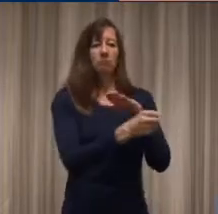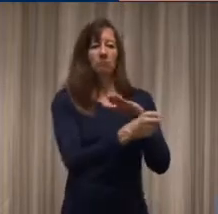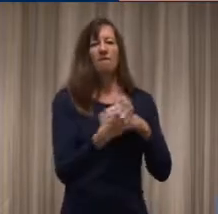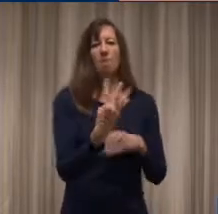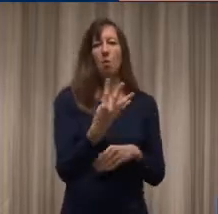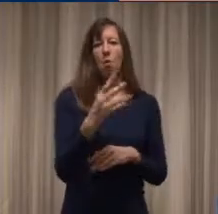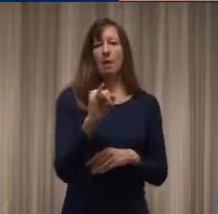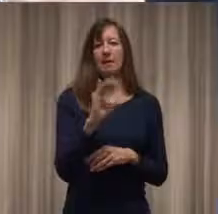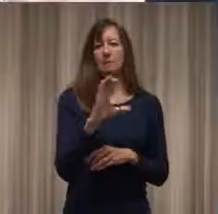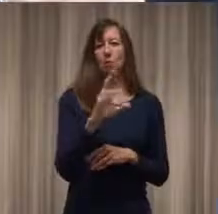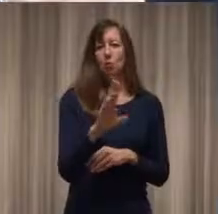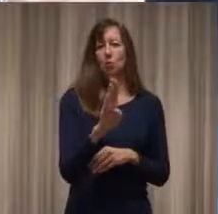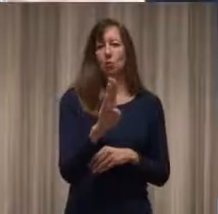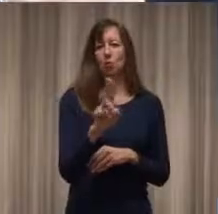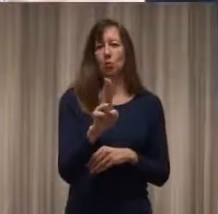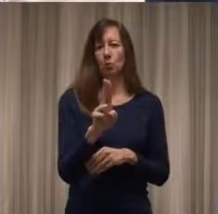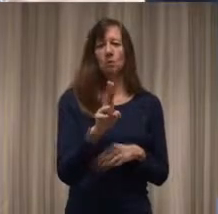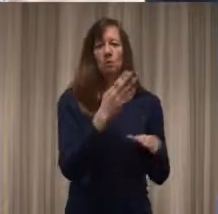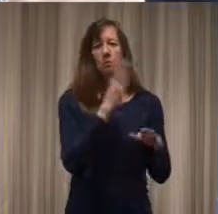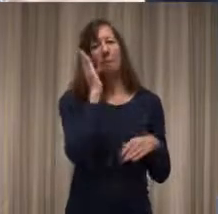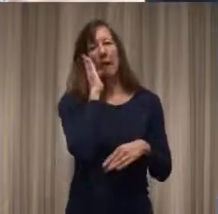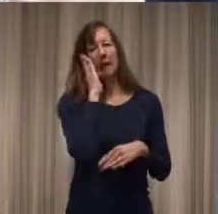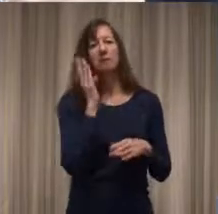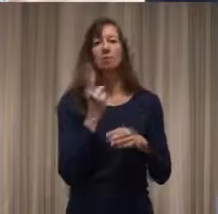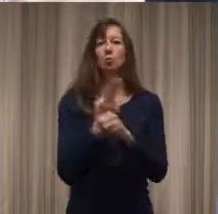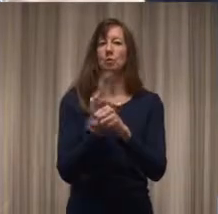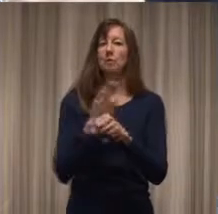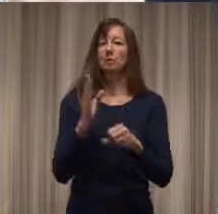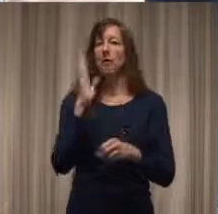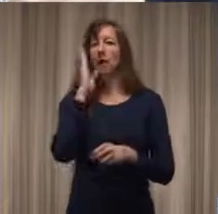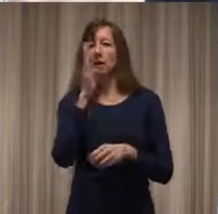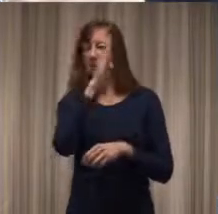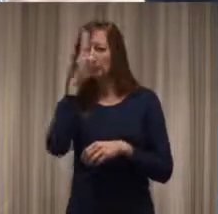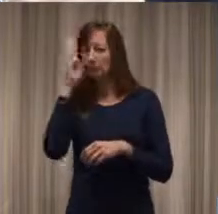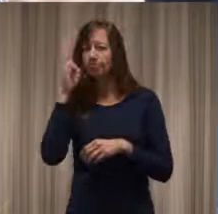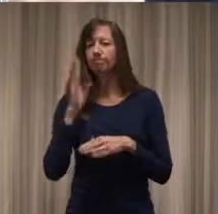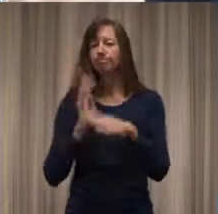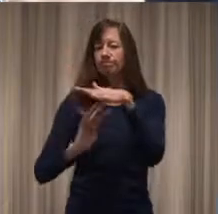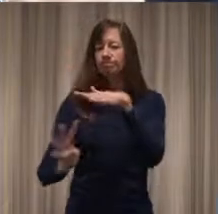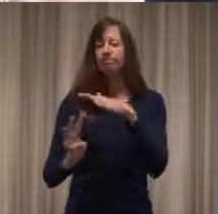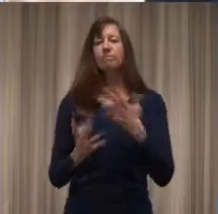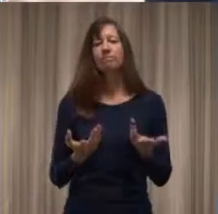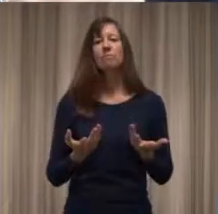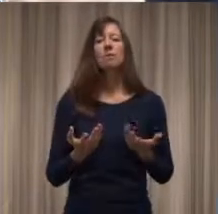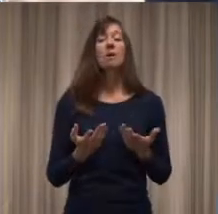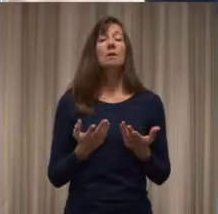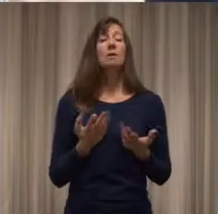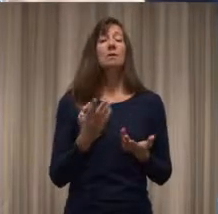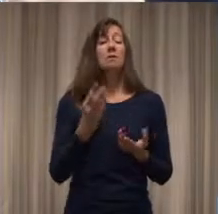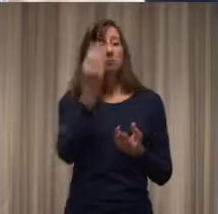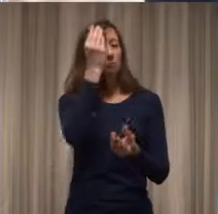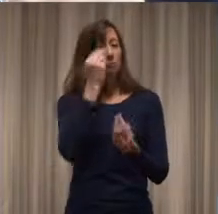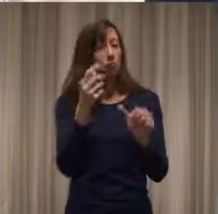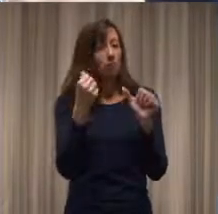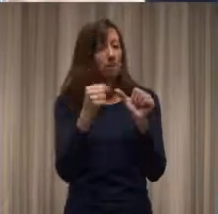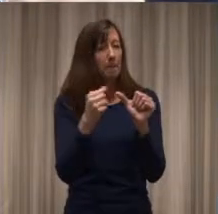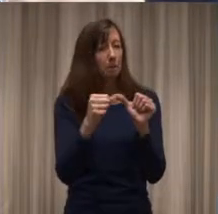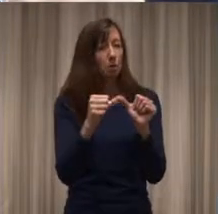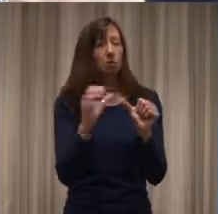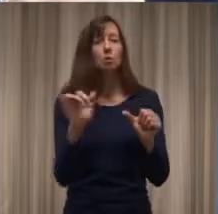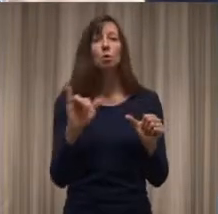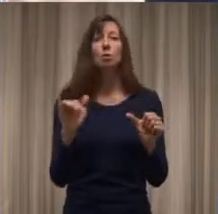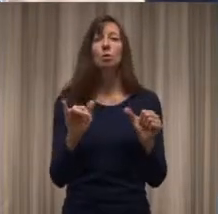Just as a human reminder here, we're talking about numbers every update. We're talking about data and